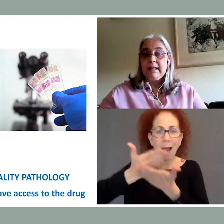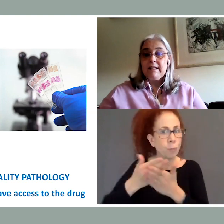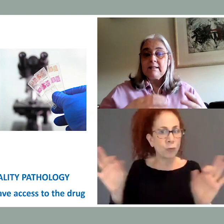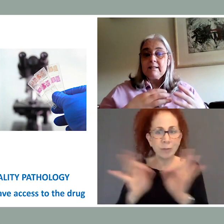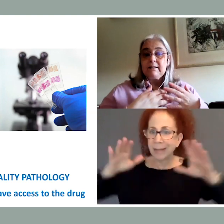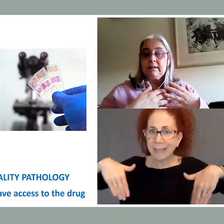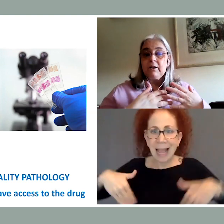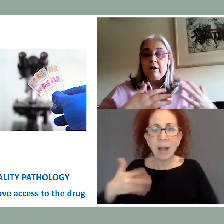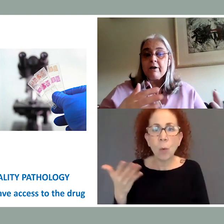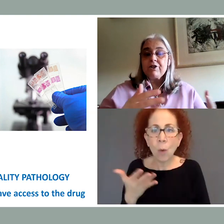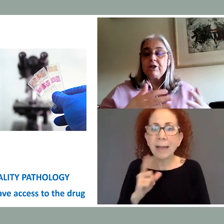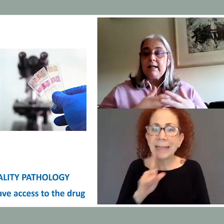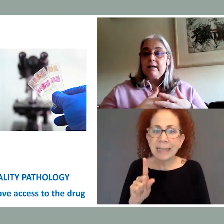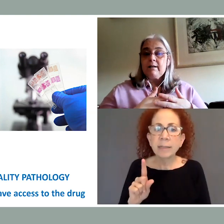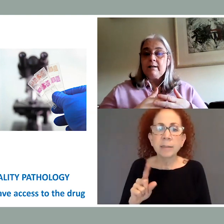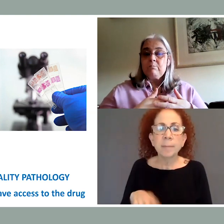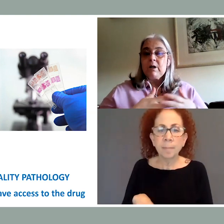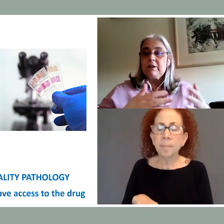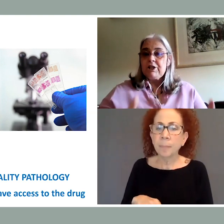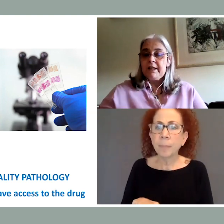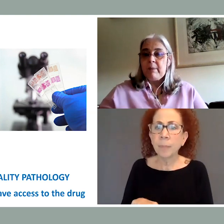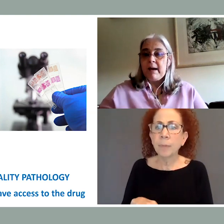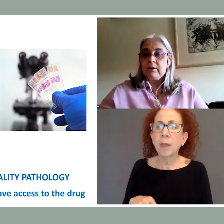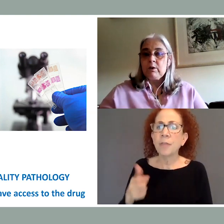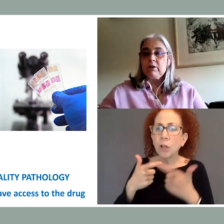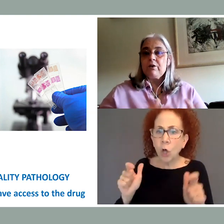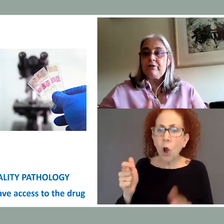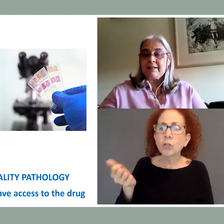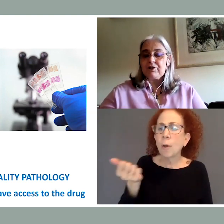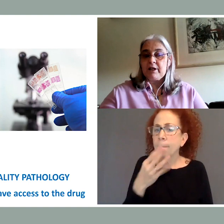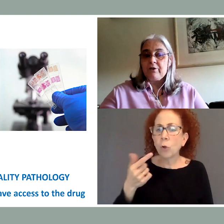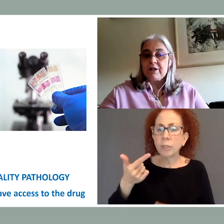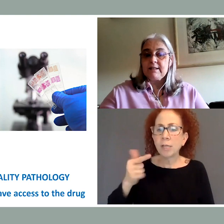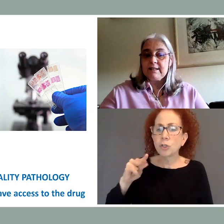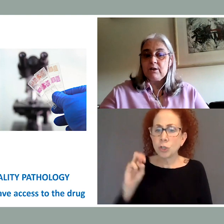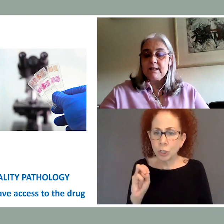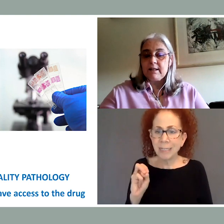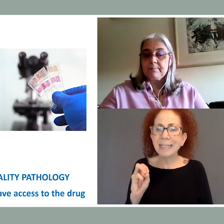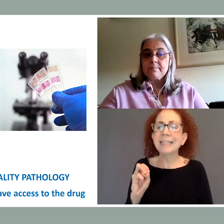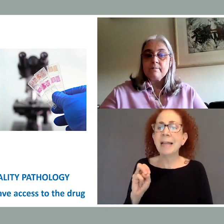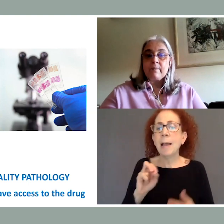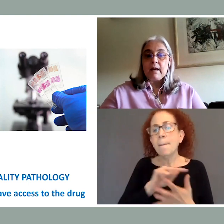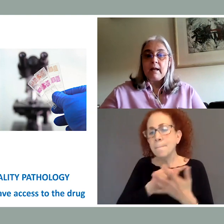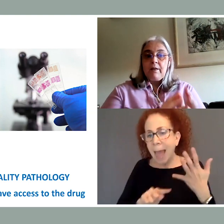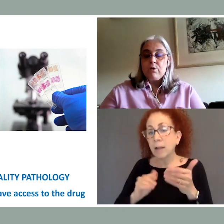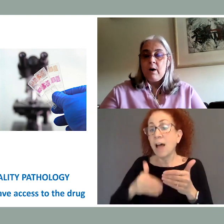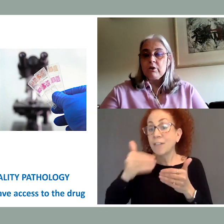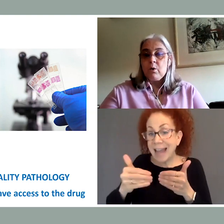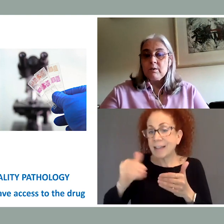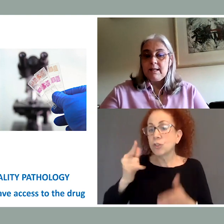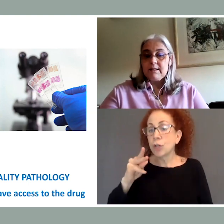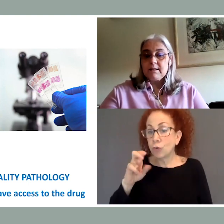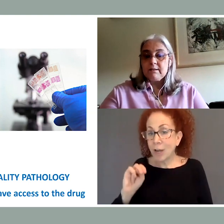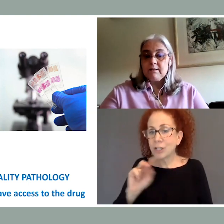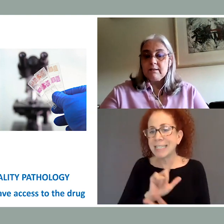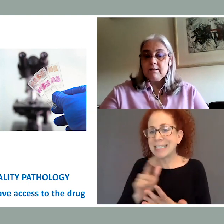value, is the large multi-gene panel of next generation sequencing. And throughout